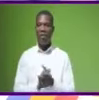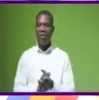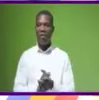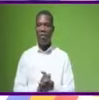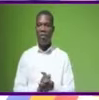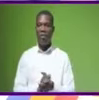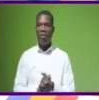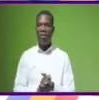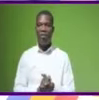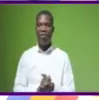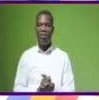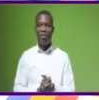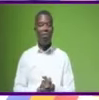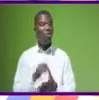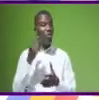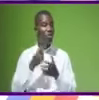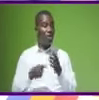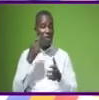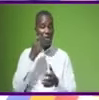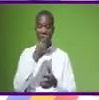Meno, the anywhere who know that.